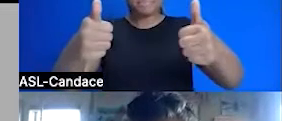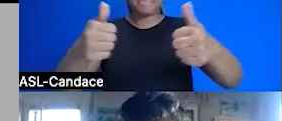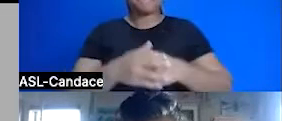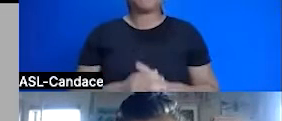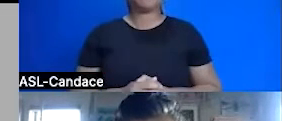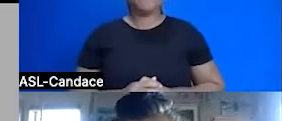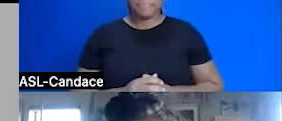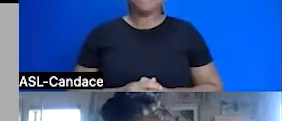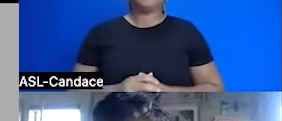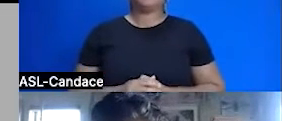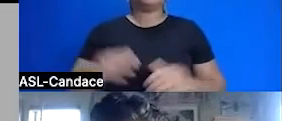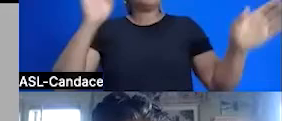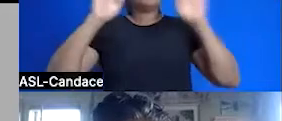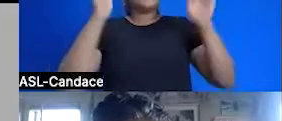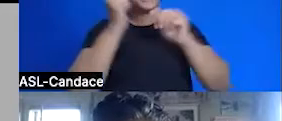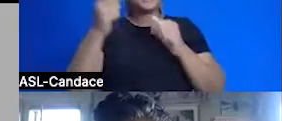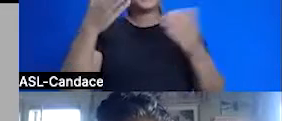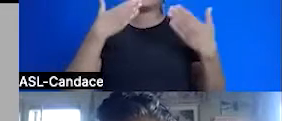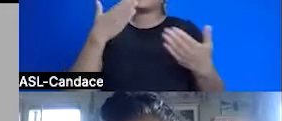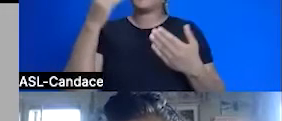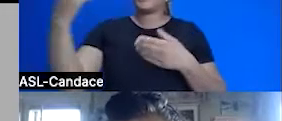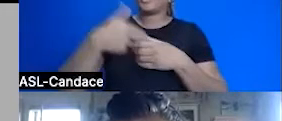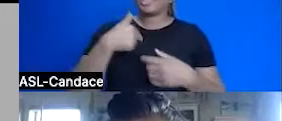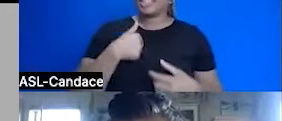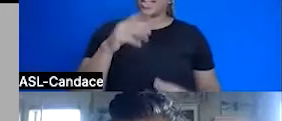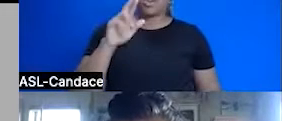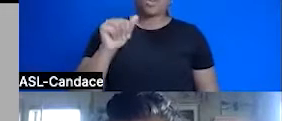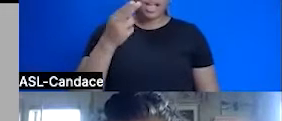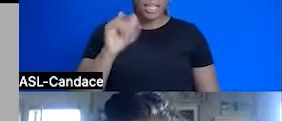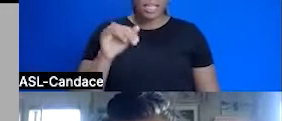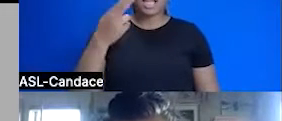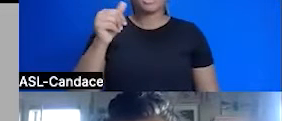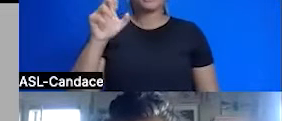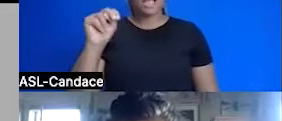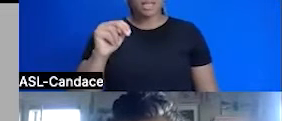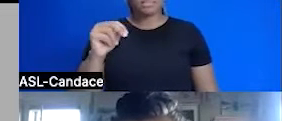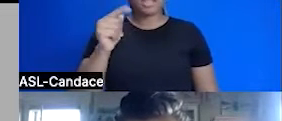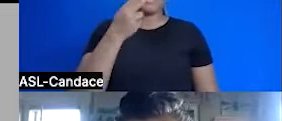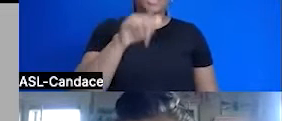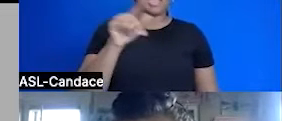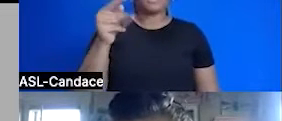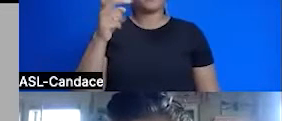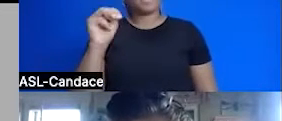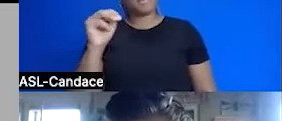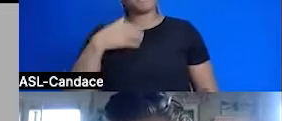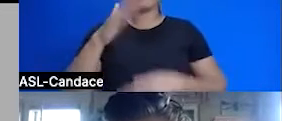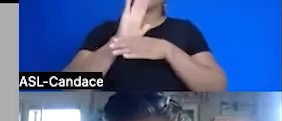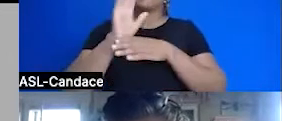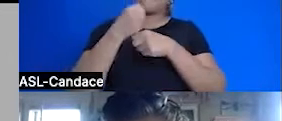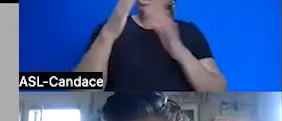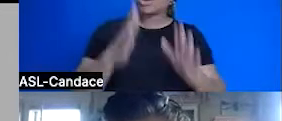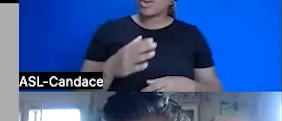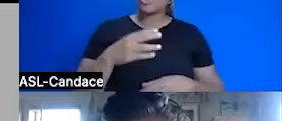Okay. Hey, everyone. Thank you for being here. My name is Rahi Hasan. My pronouns are they, them. I'm a filmmaker and